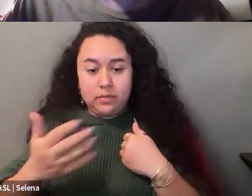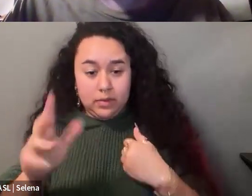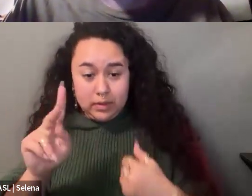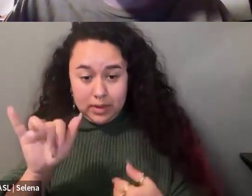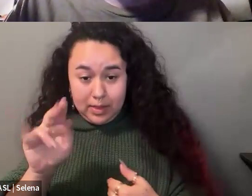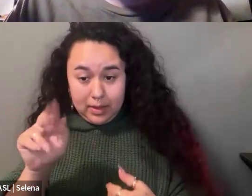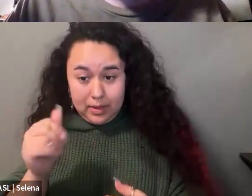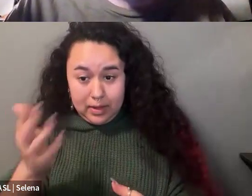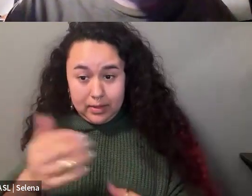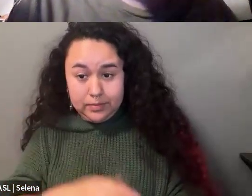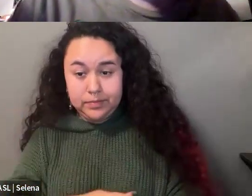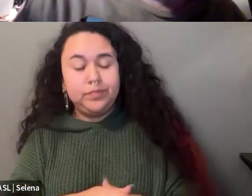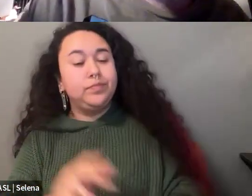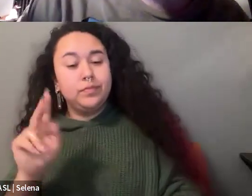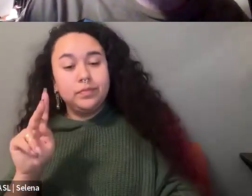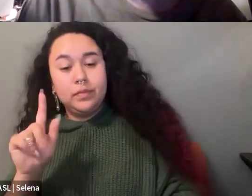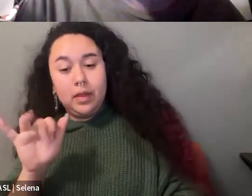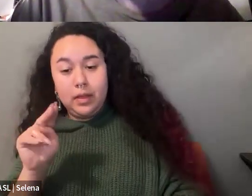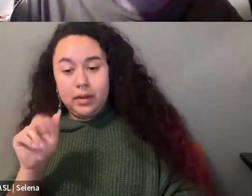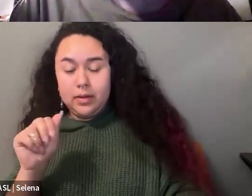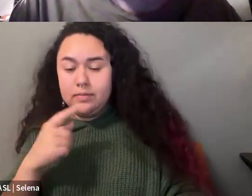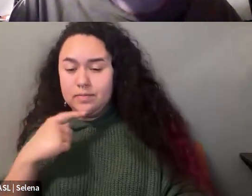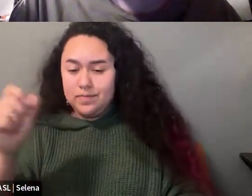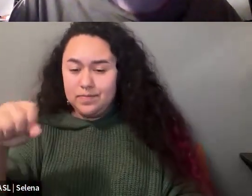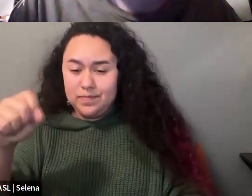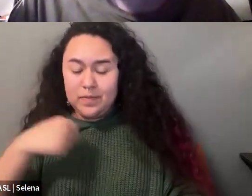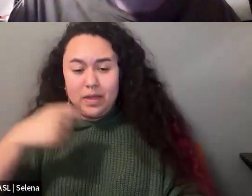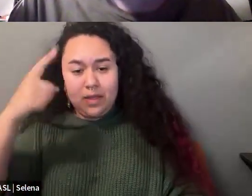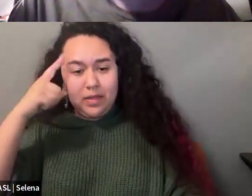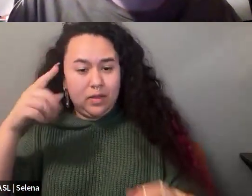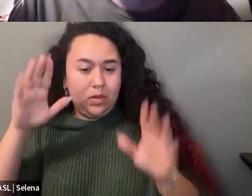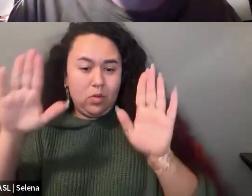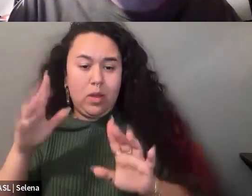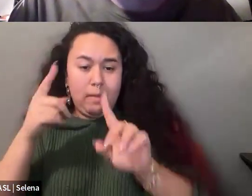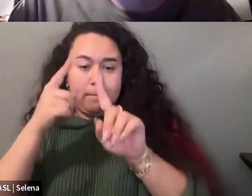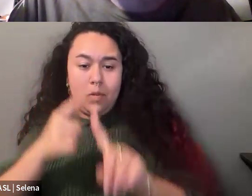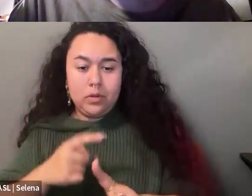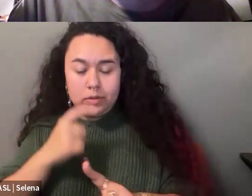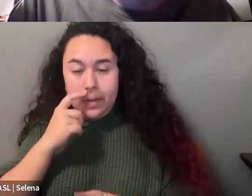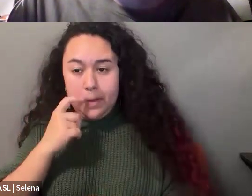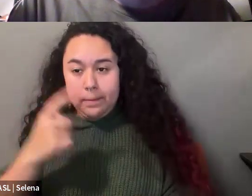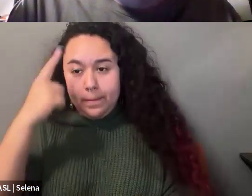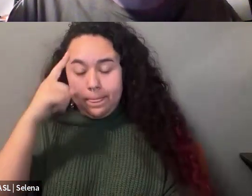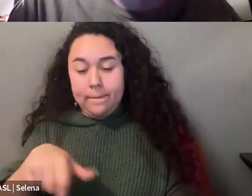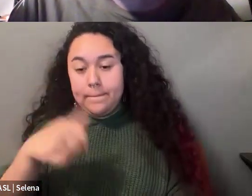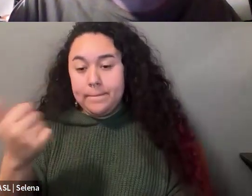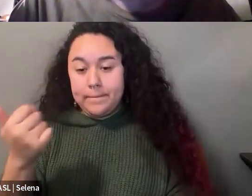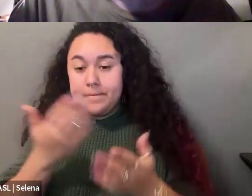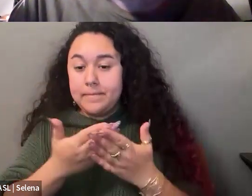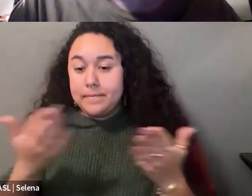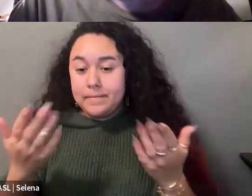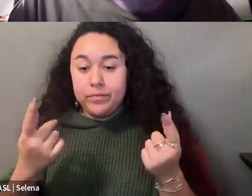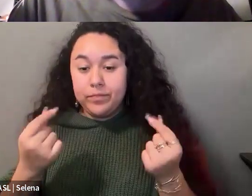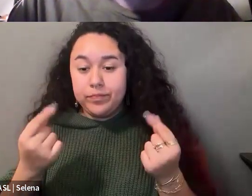Kalina has. Yeah, I think that's a really great, those are really great points. I think another thing